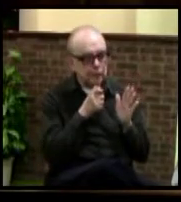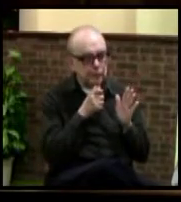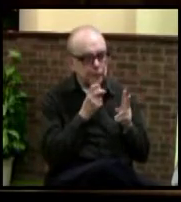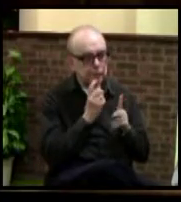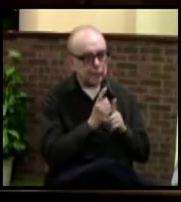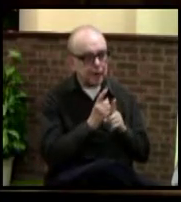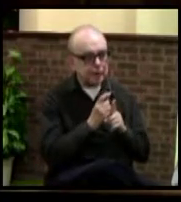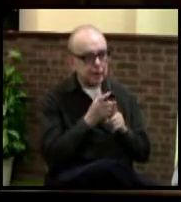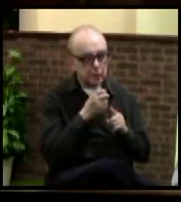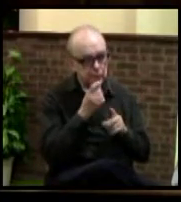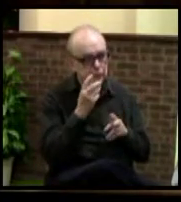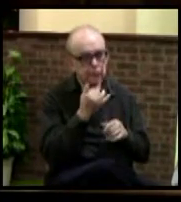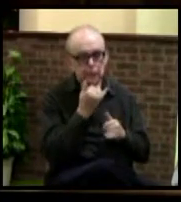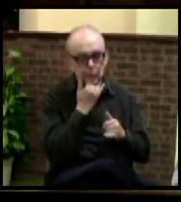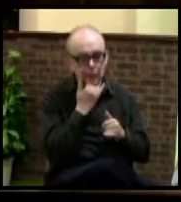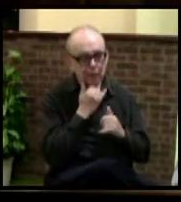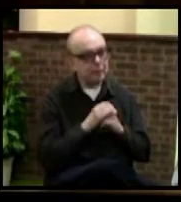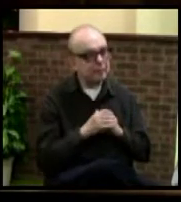was right and who was wrong,